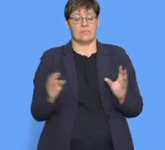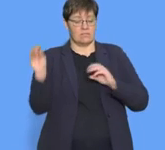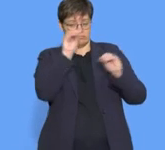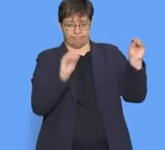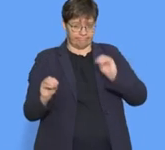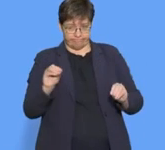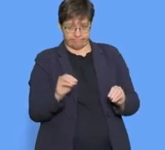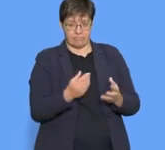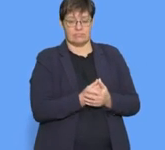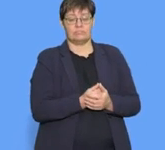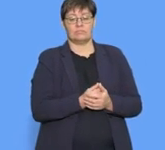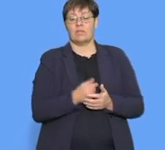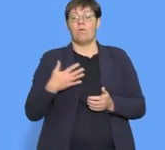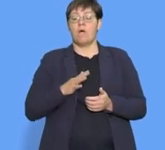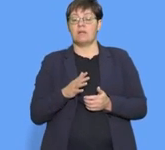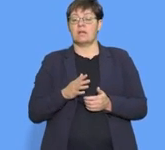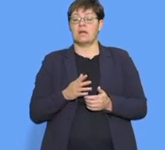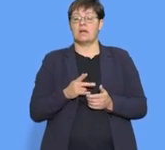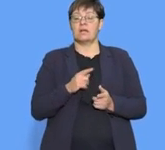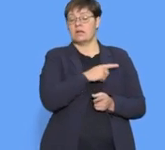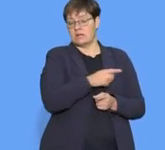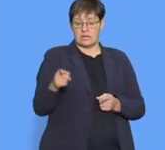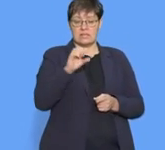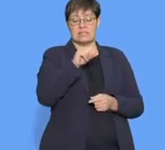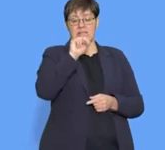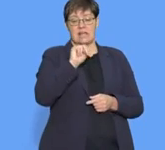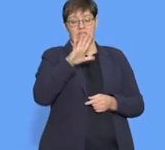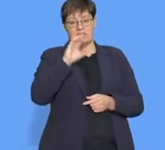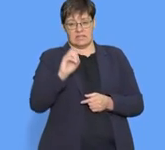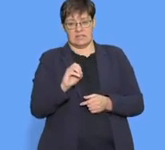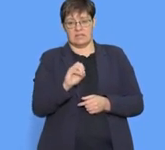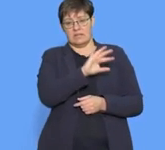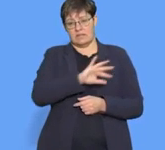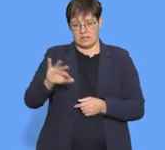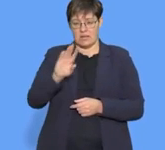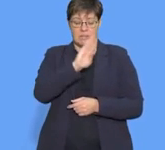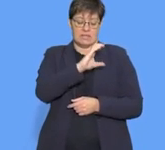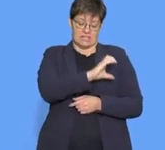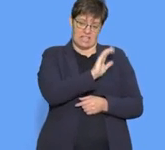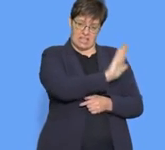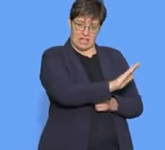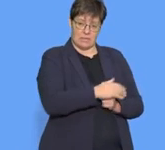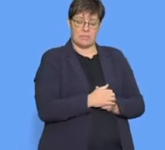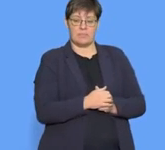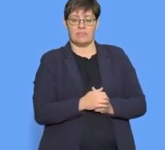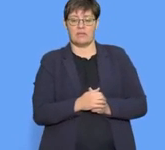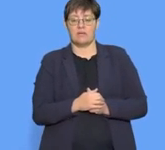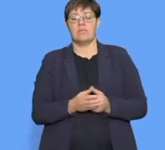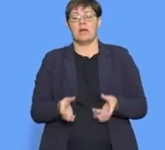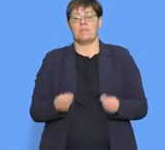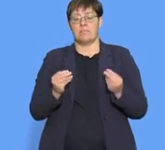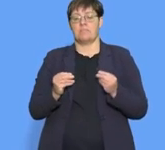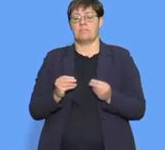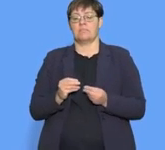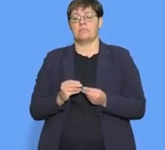Okay, and rearranging this, remember we're just going to multiply throughout by sine of 50, so we isolate the BC on the left-hand side.